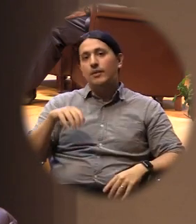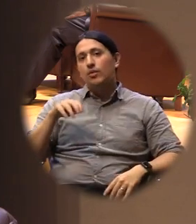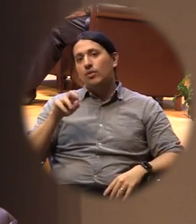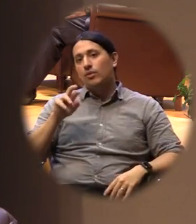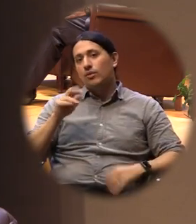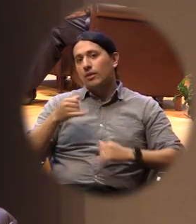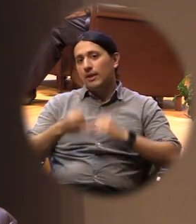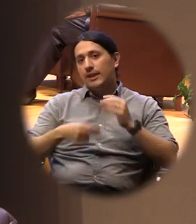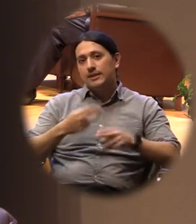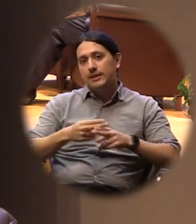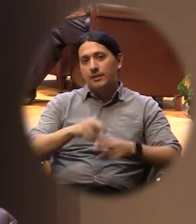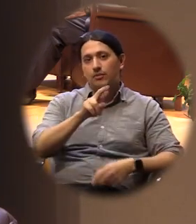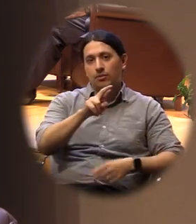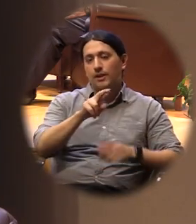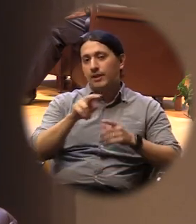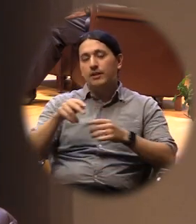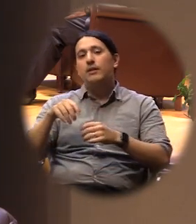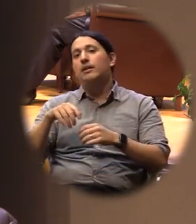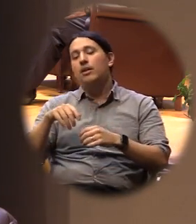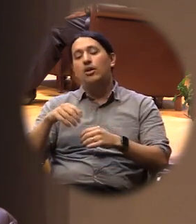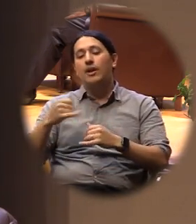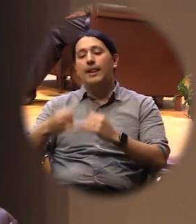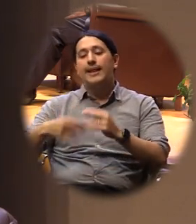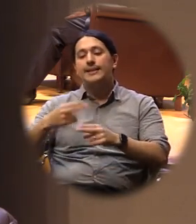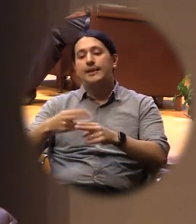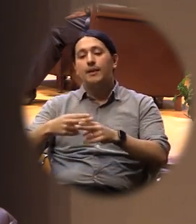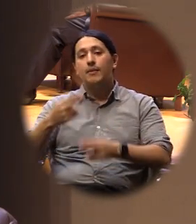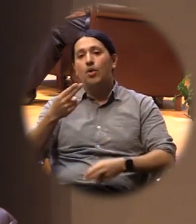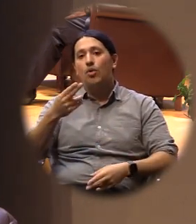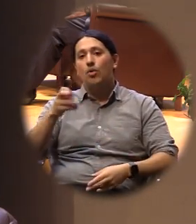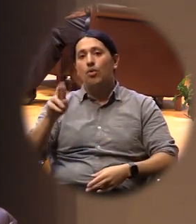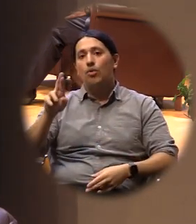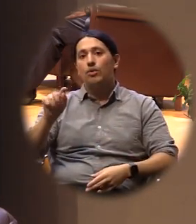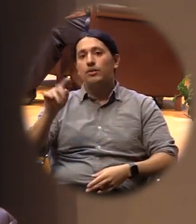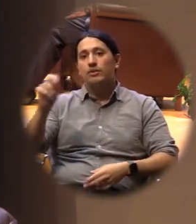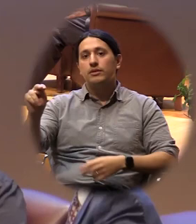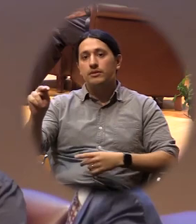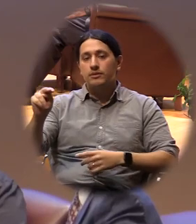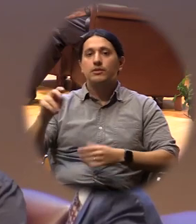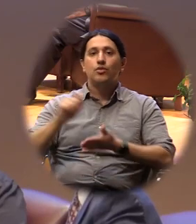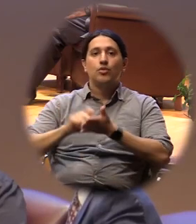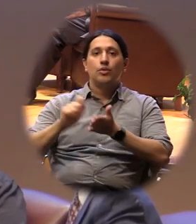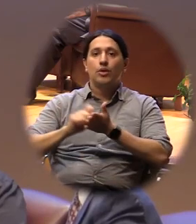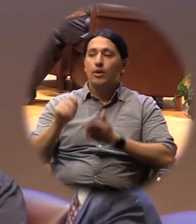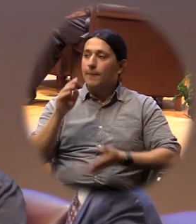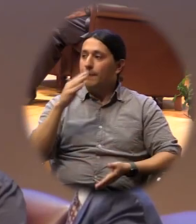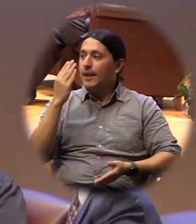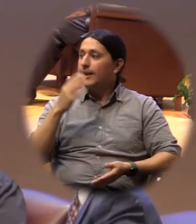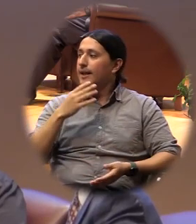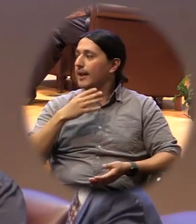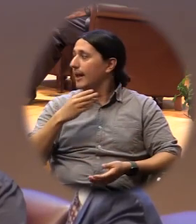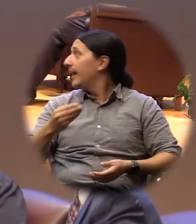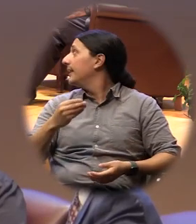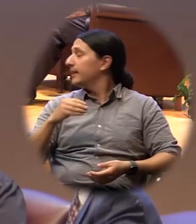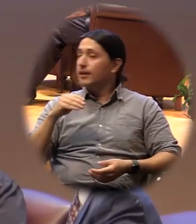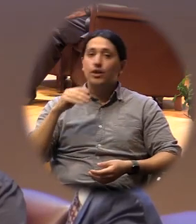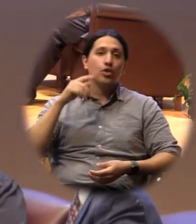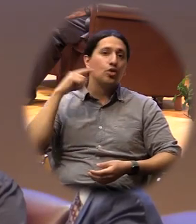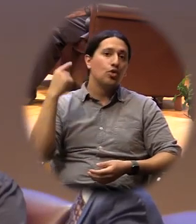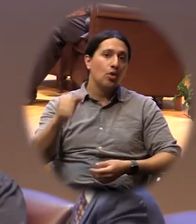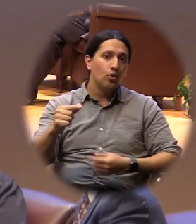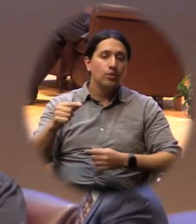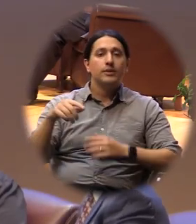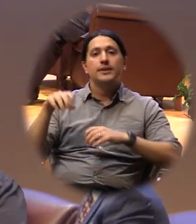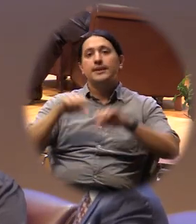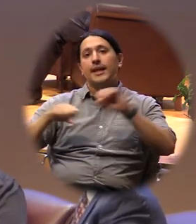on black transgender, race and transgender, and maybe black on both sides. Black on both sides. Thank you. My memory still